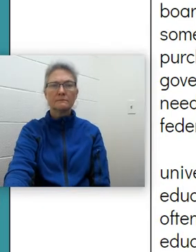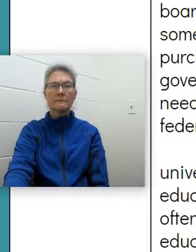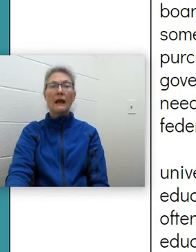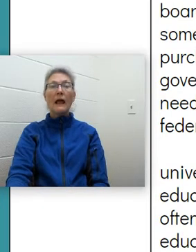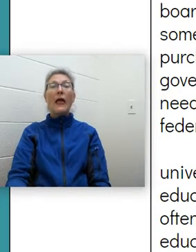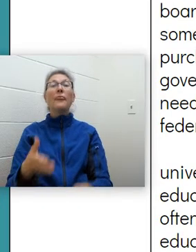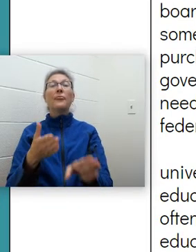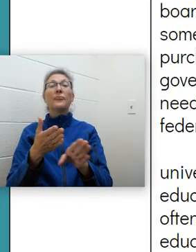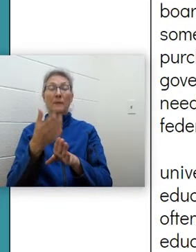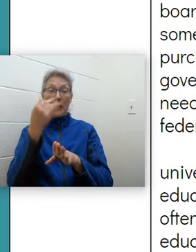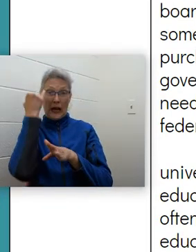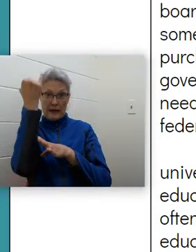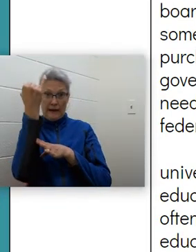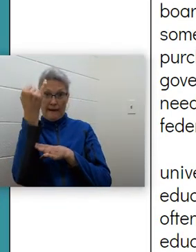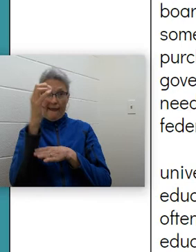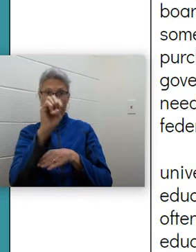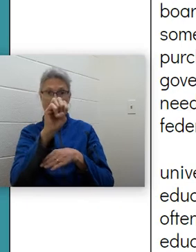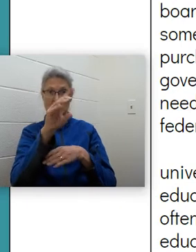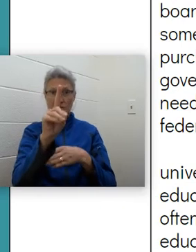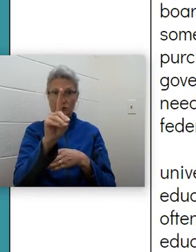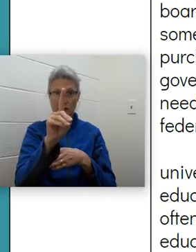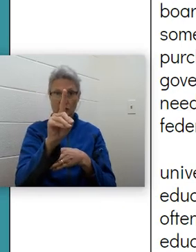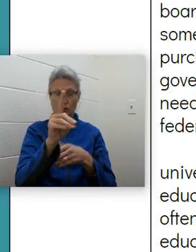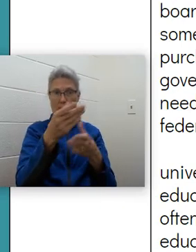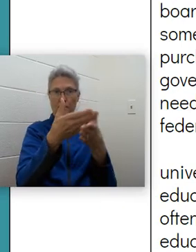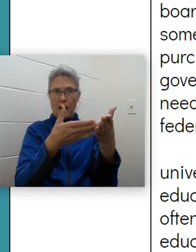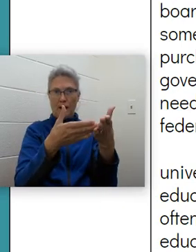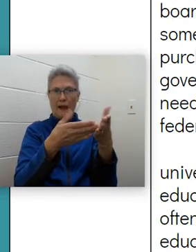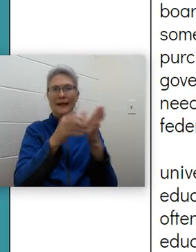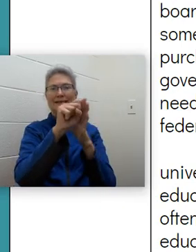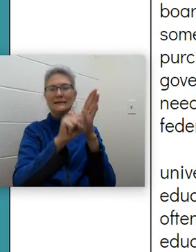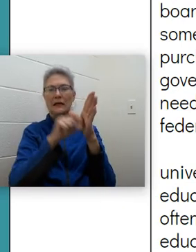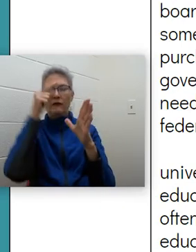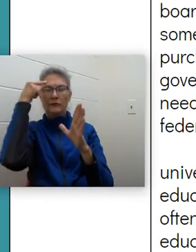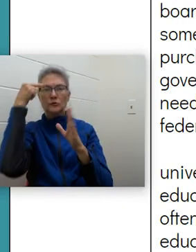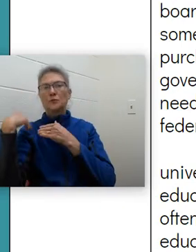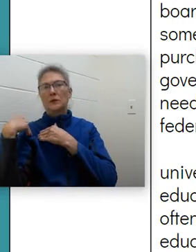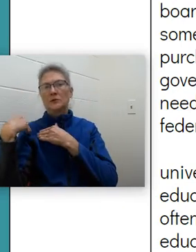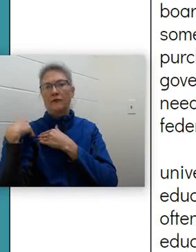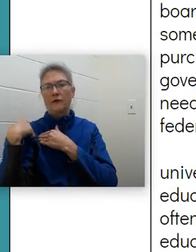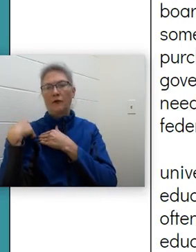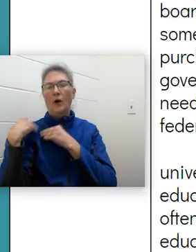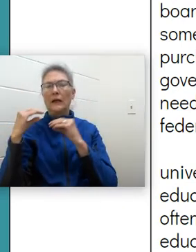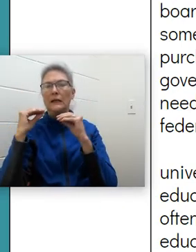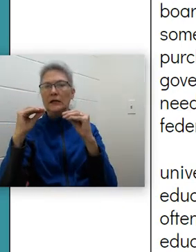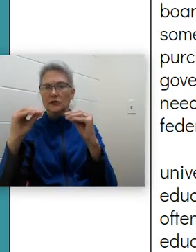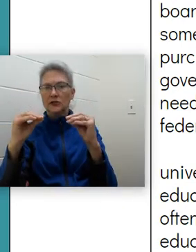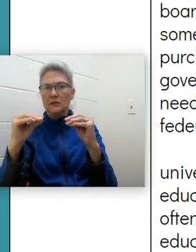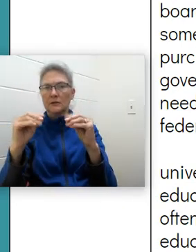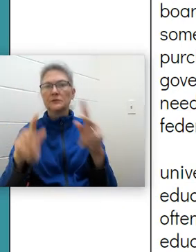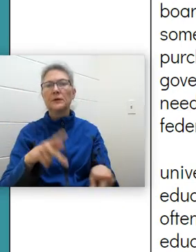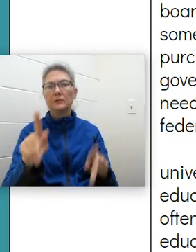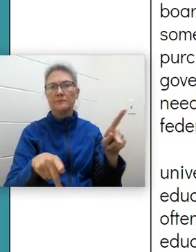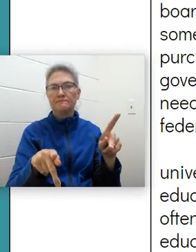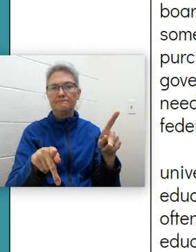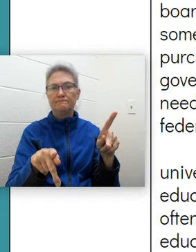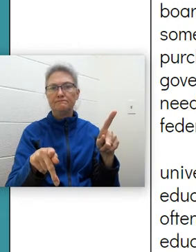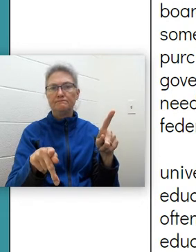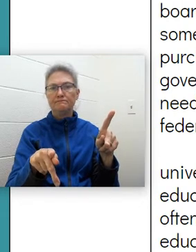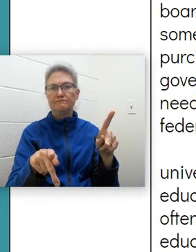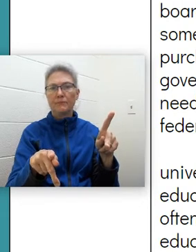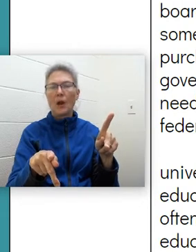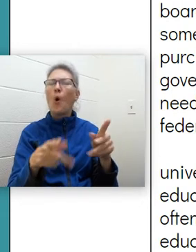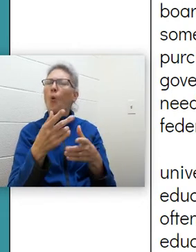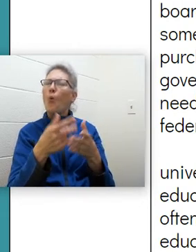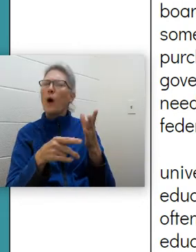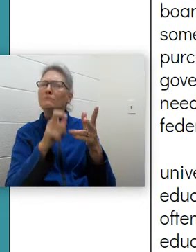The main idea of the education section is state governments are responsible for educating its citizens. What